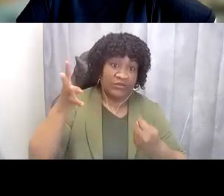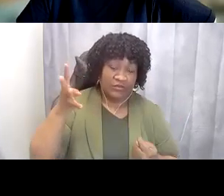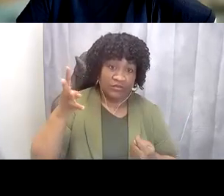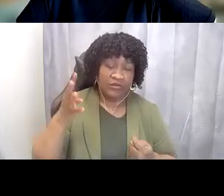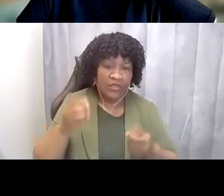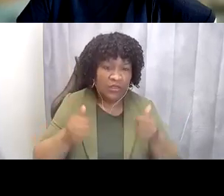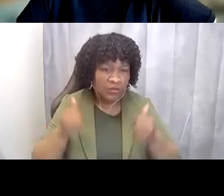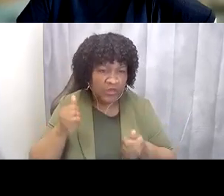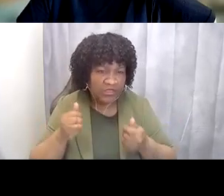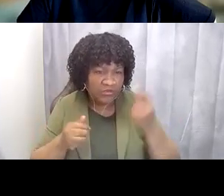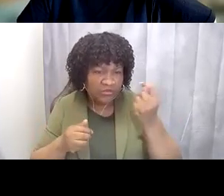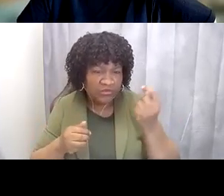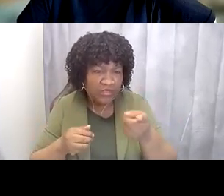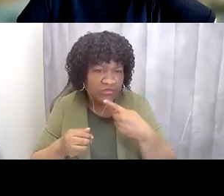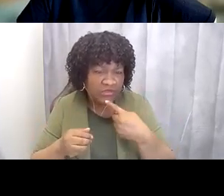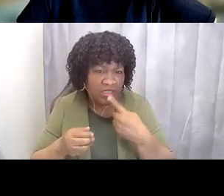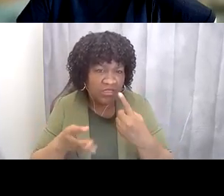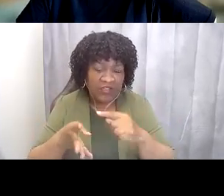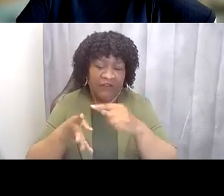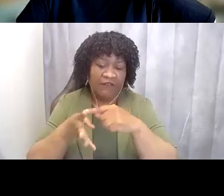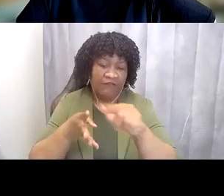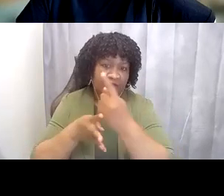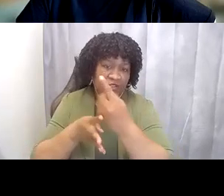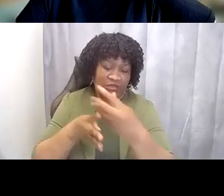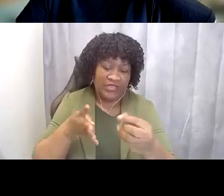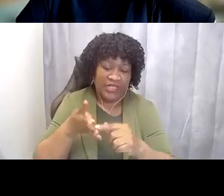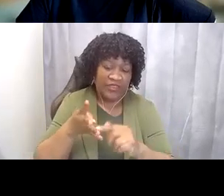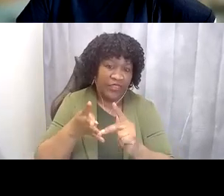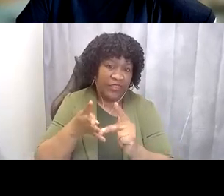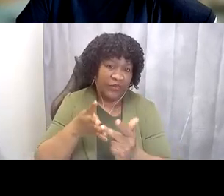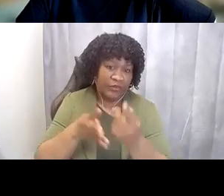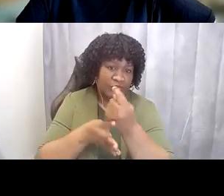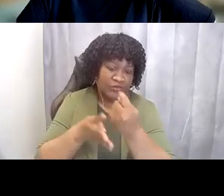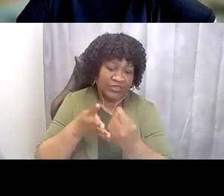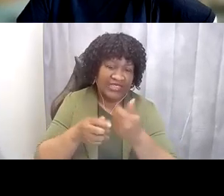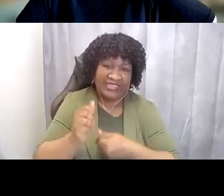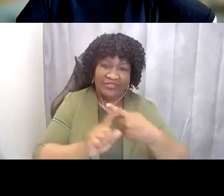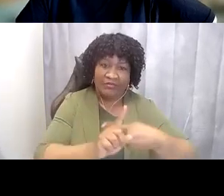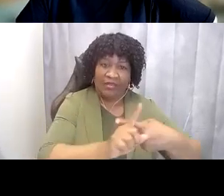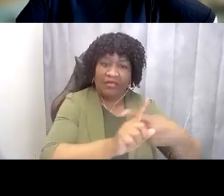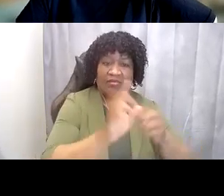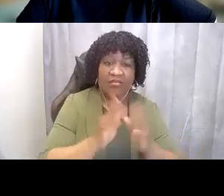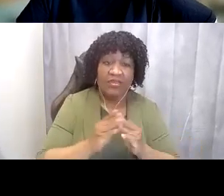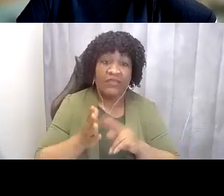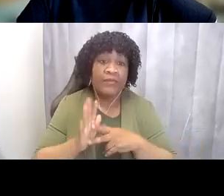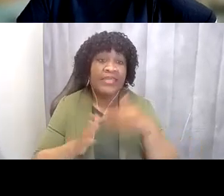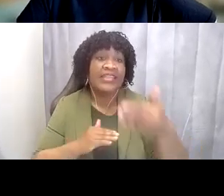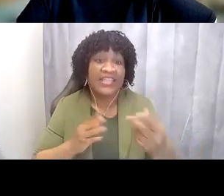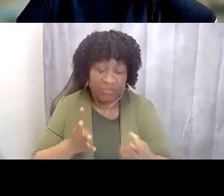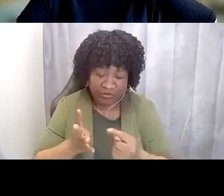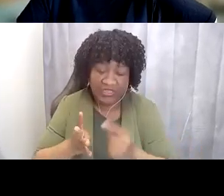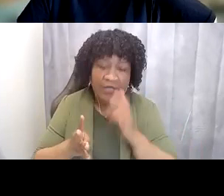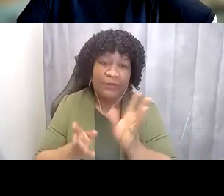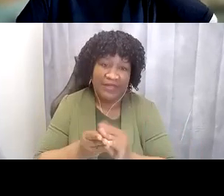which Tuesdays of the month? It's the first and third Tuesday of every month. Thank So you. next Tuesday, we'll be